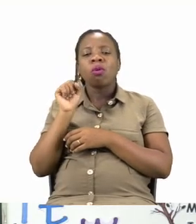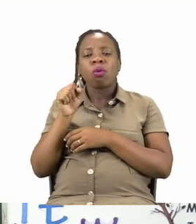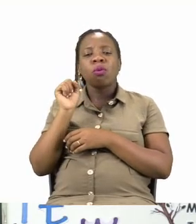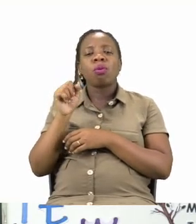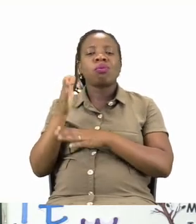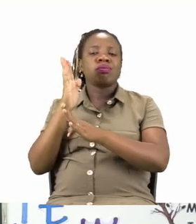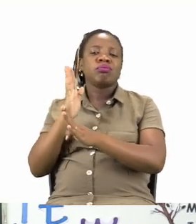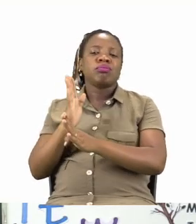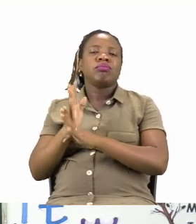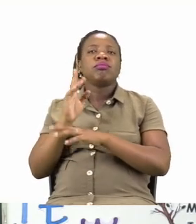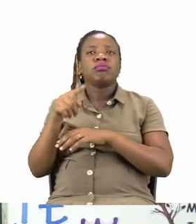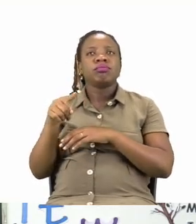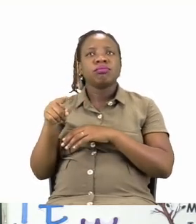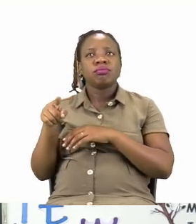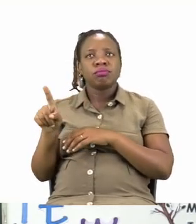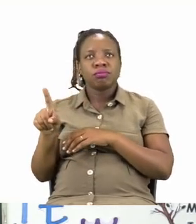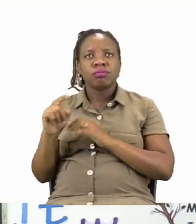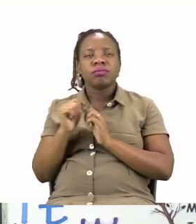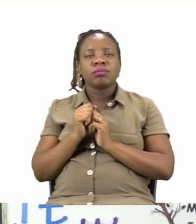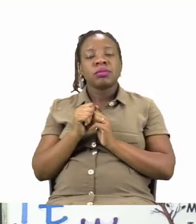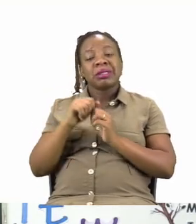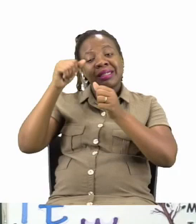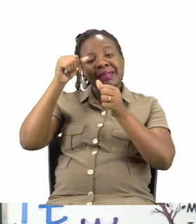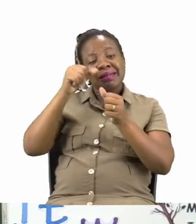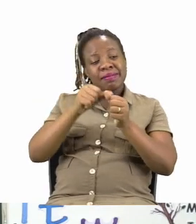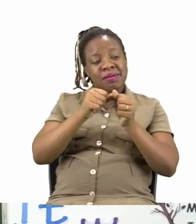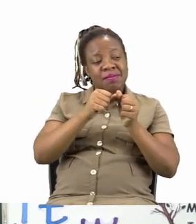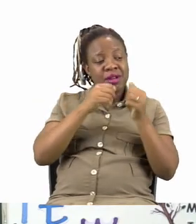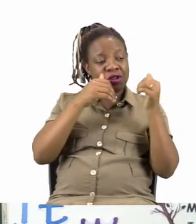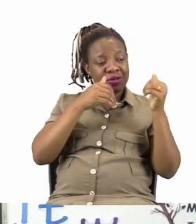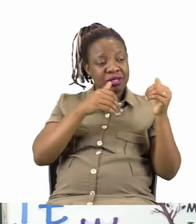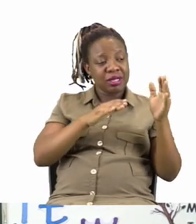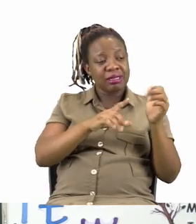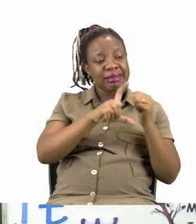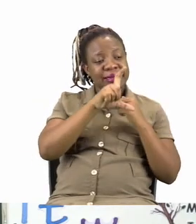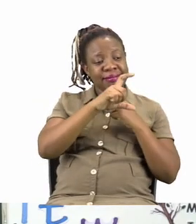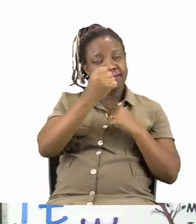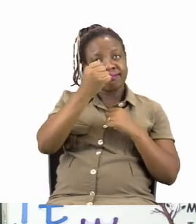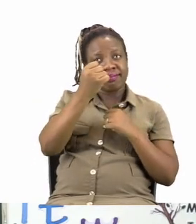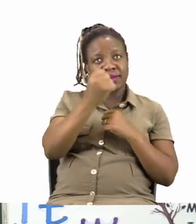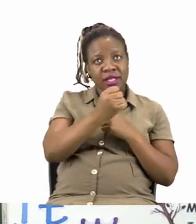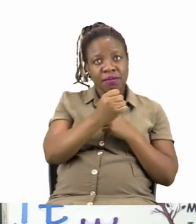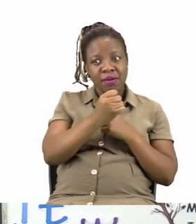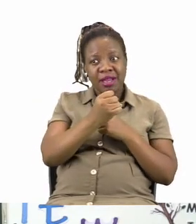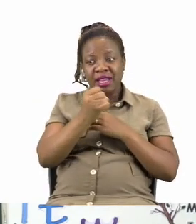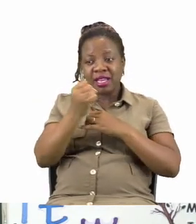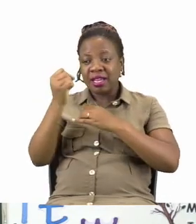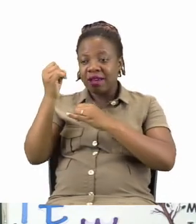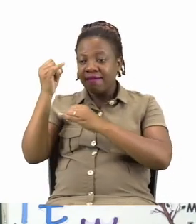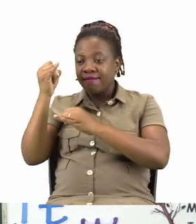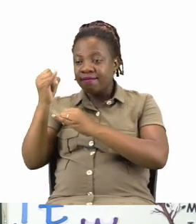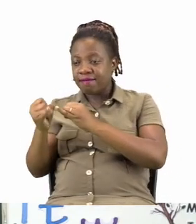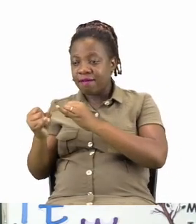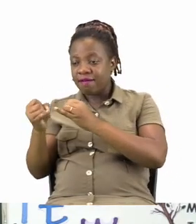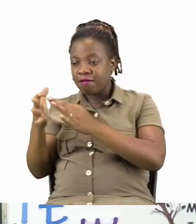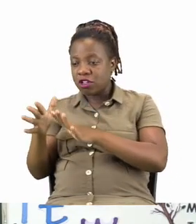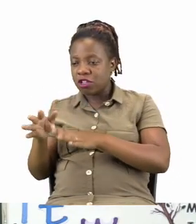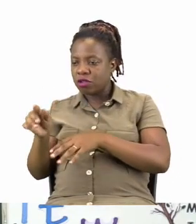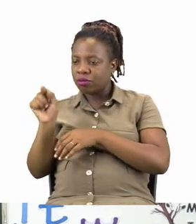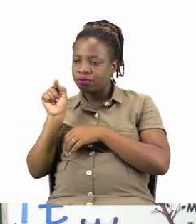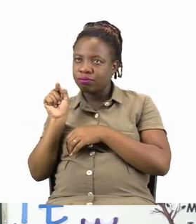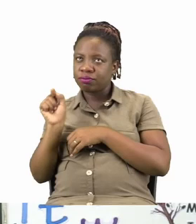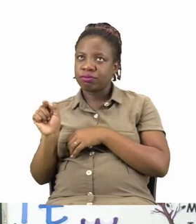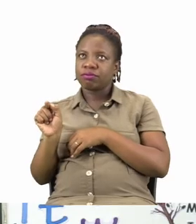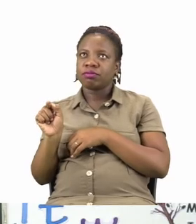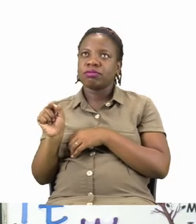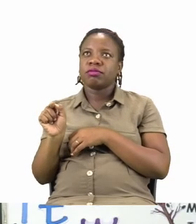detective. And then also remember everyone that you need to put a full stop at the end of your